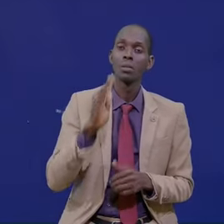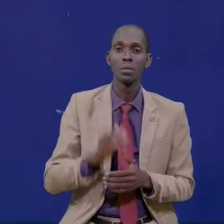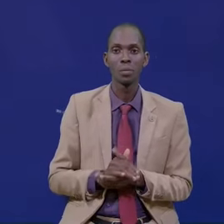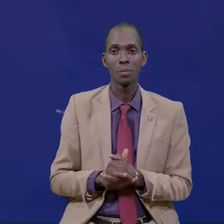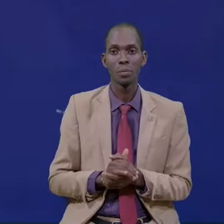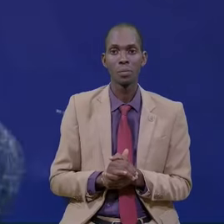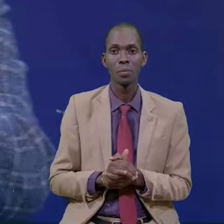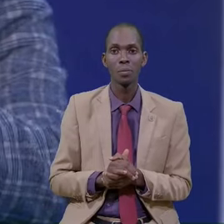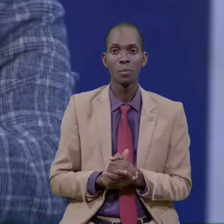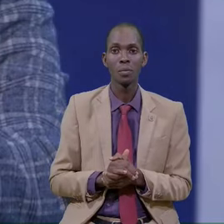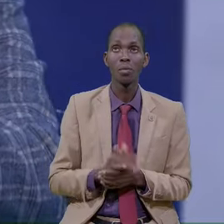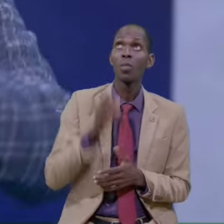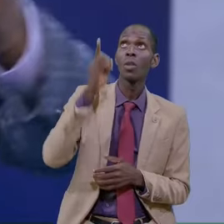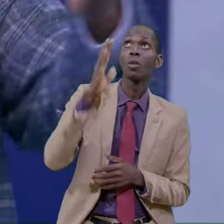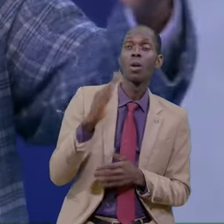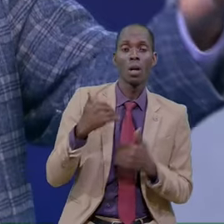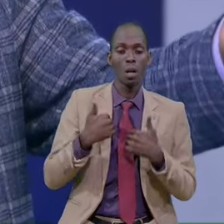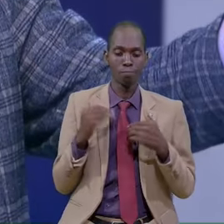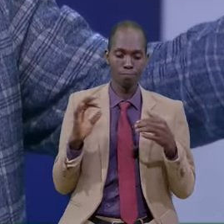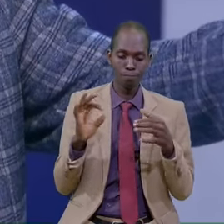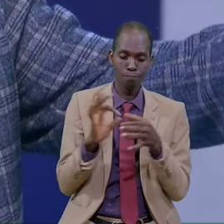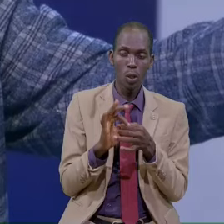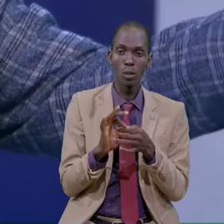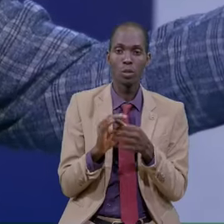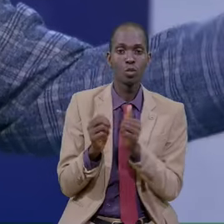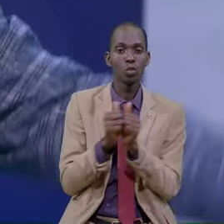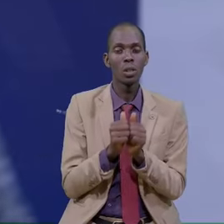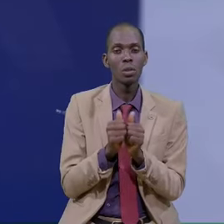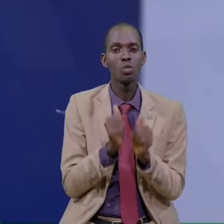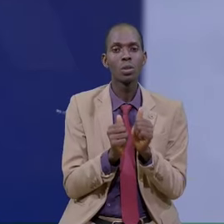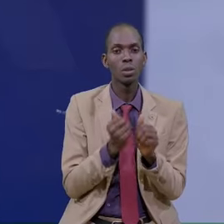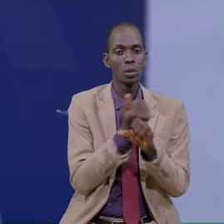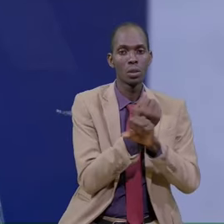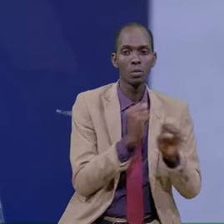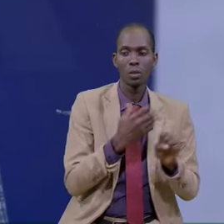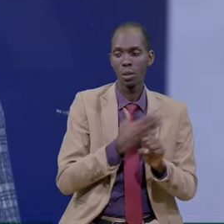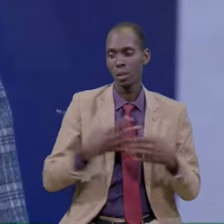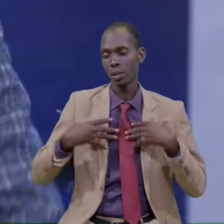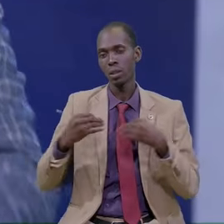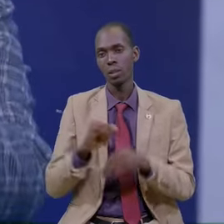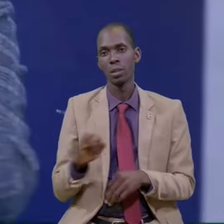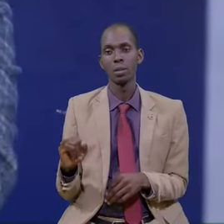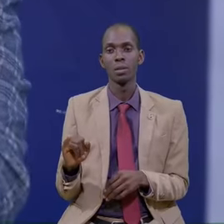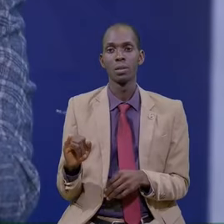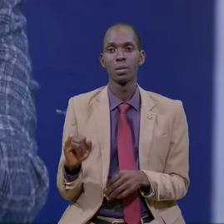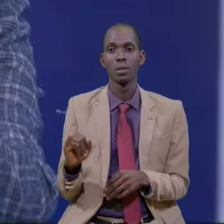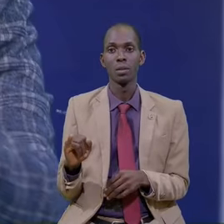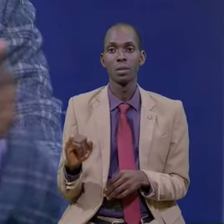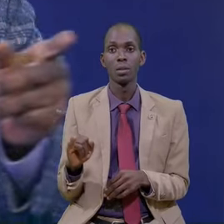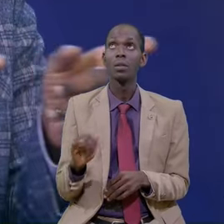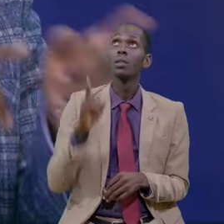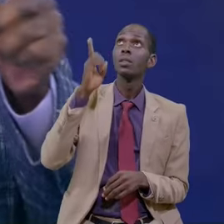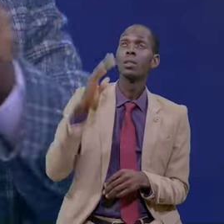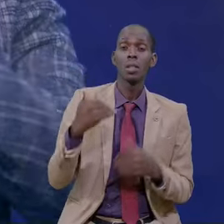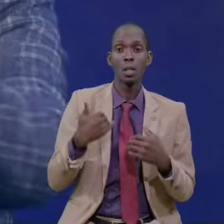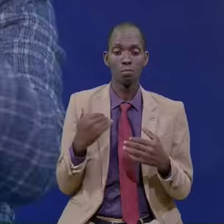God God has joined together salvation and healing join